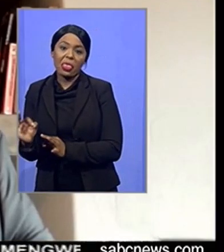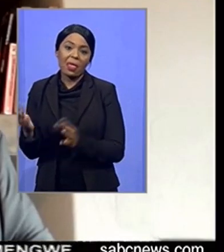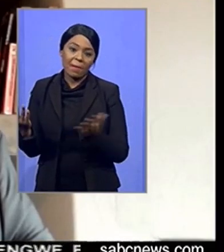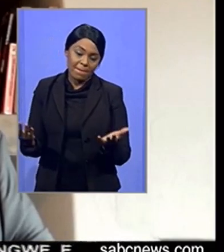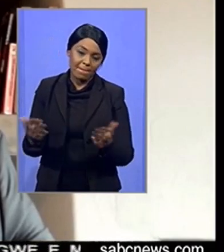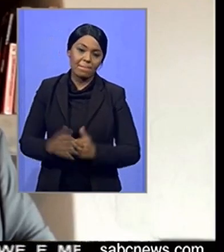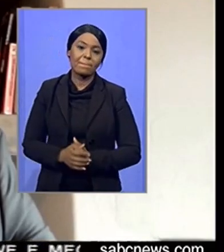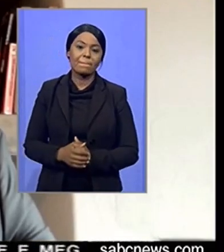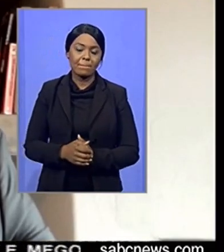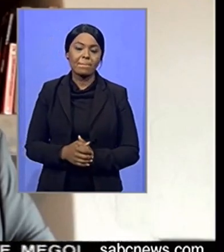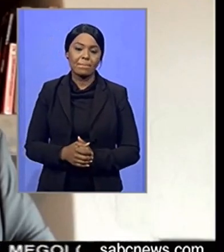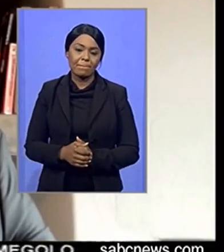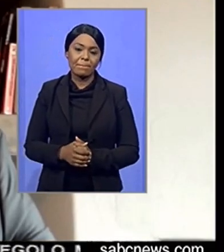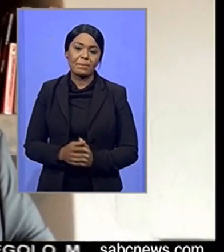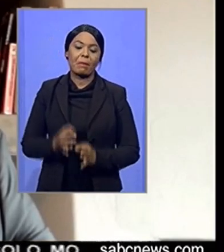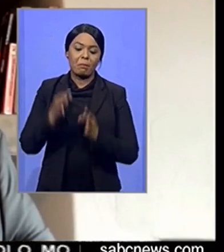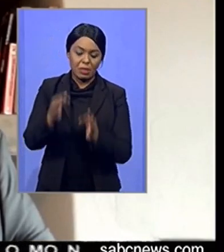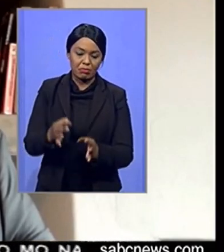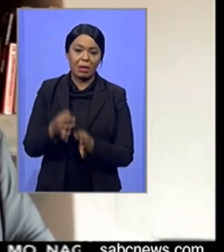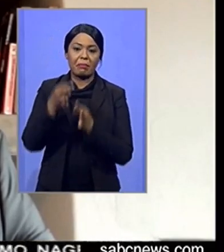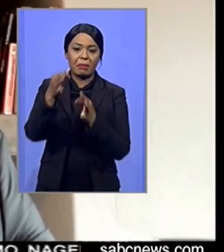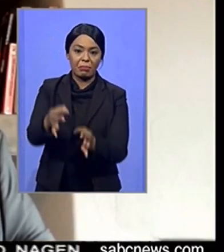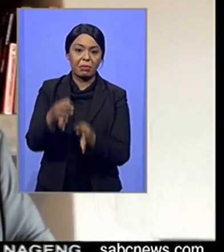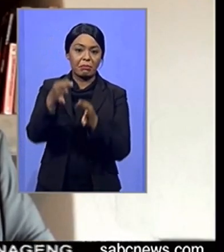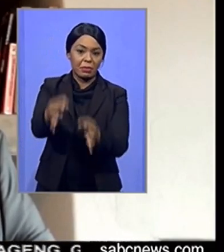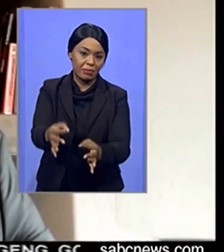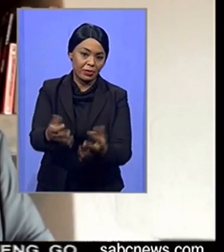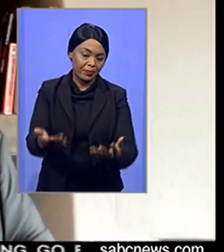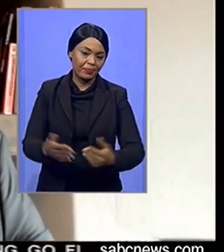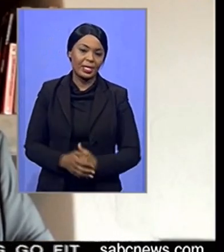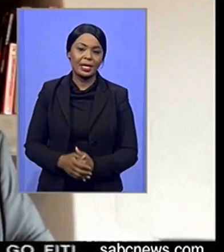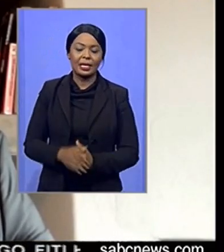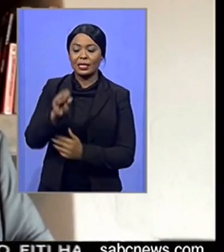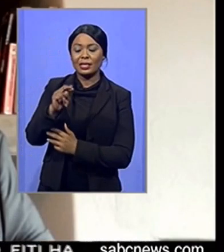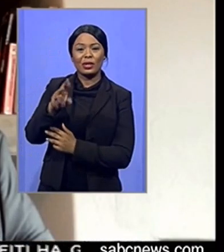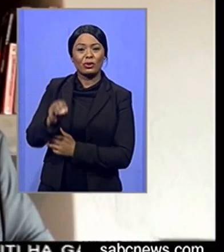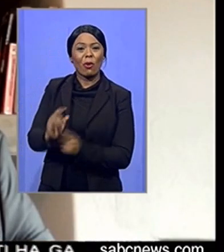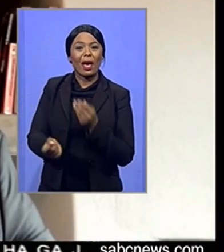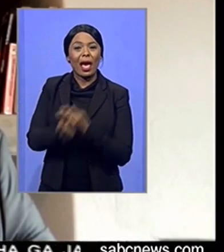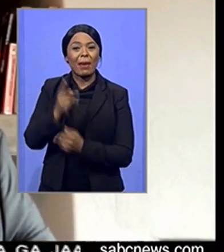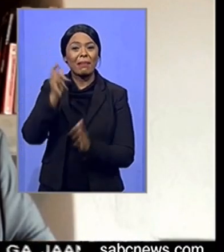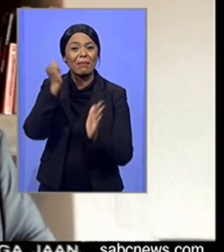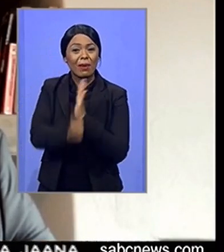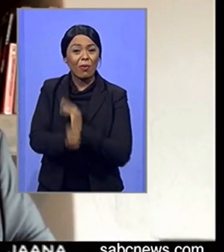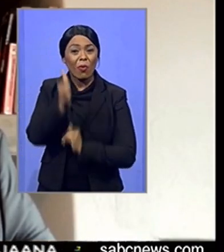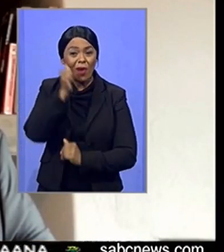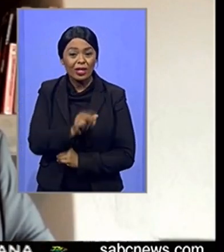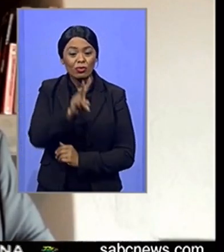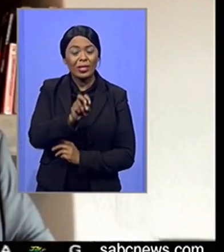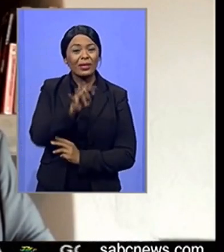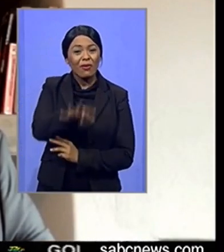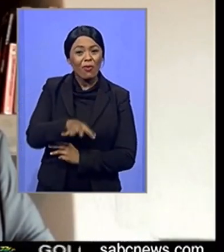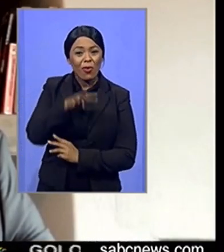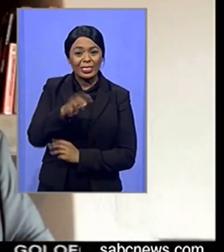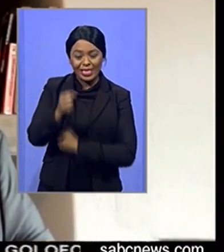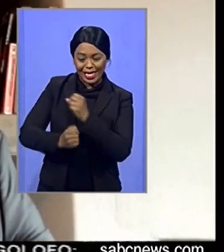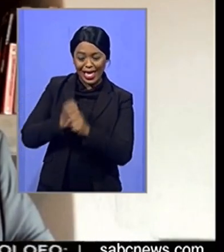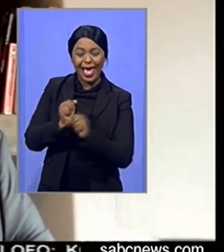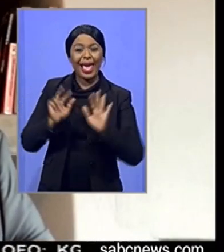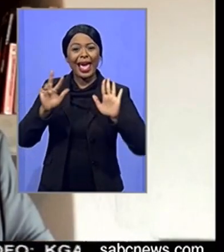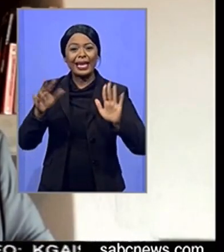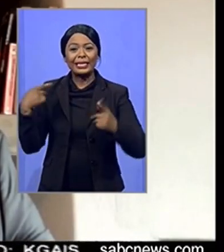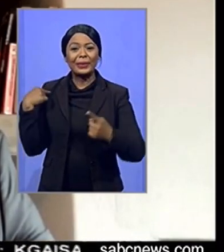correctly point out, the Senzo Meyiwa's death took place in 2014 already, and this is 8 years later,